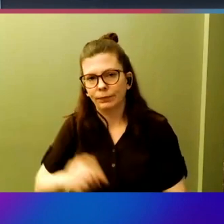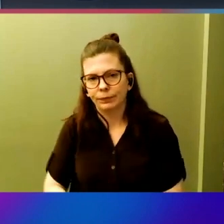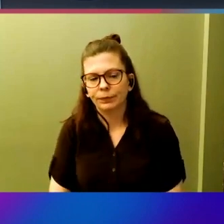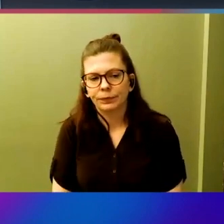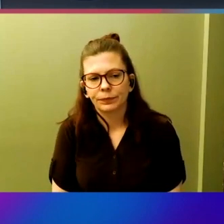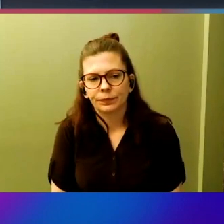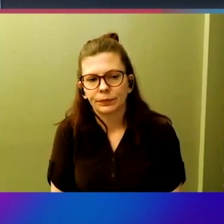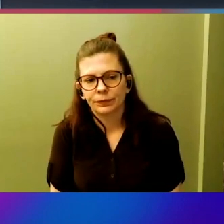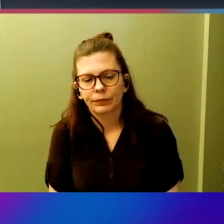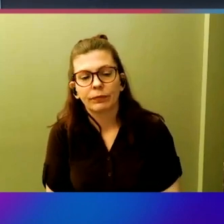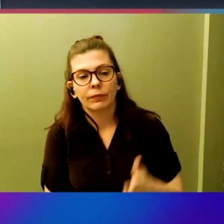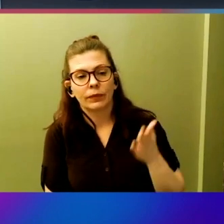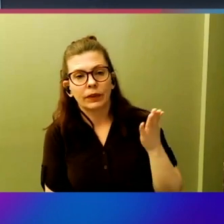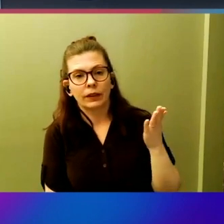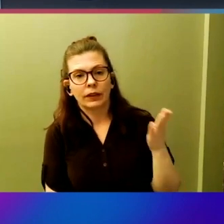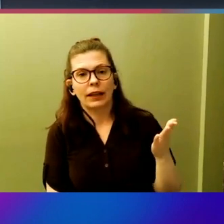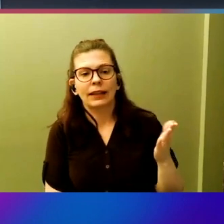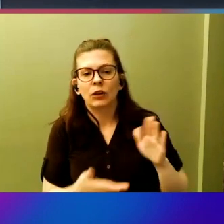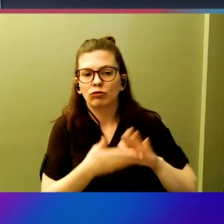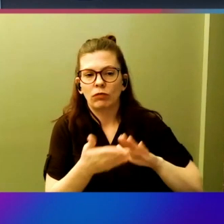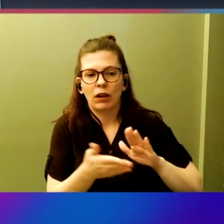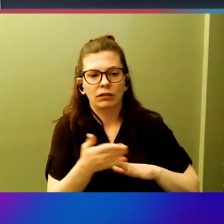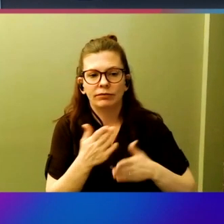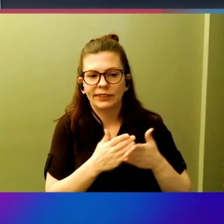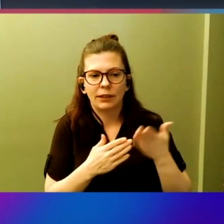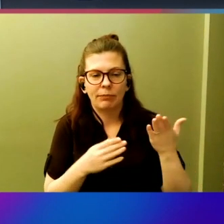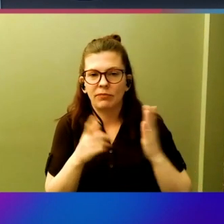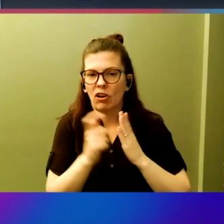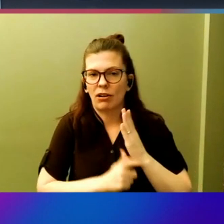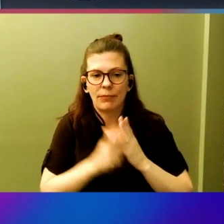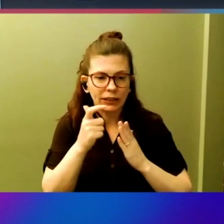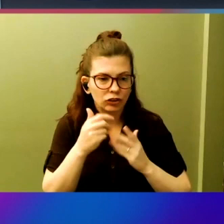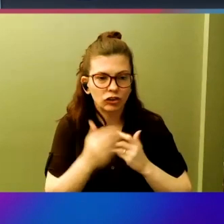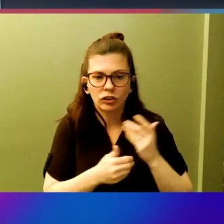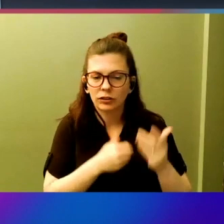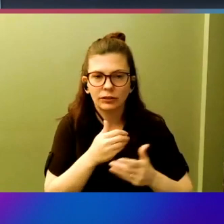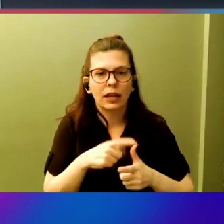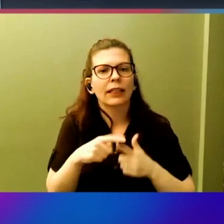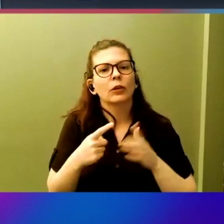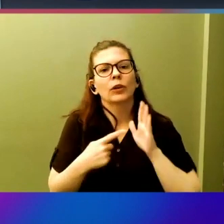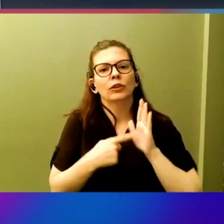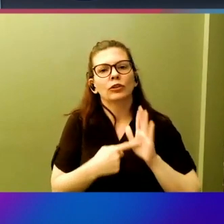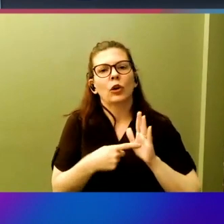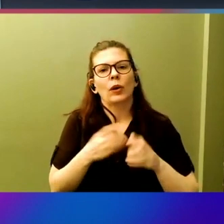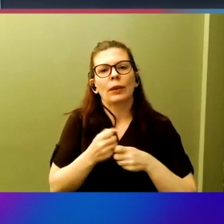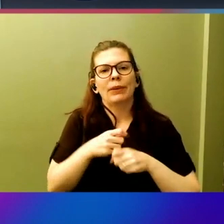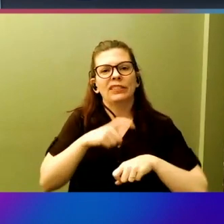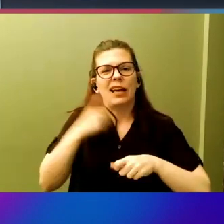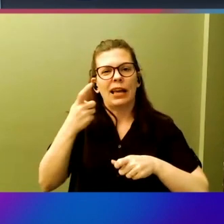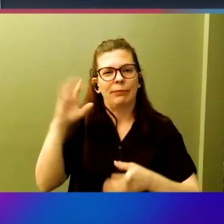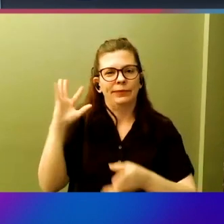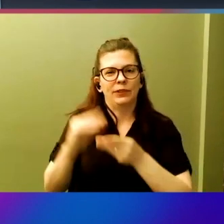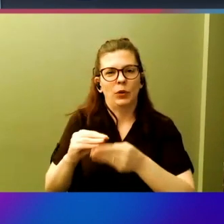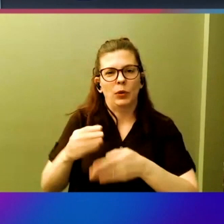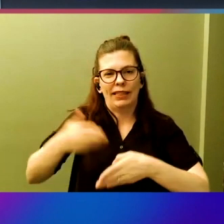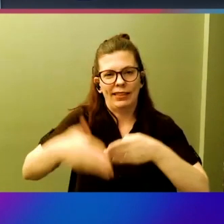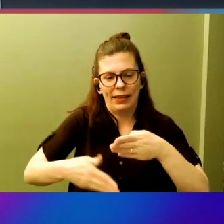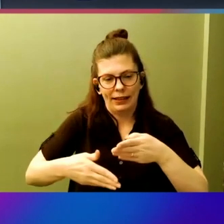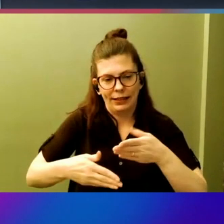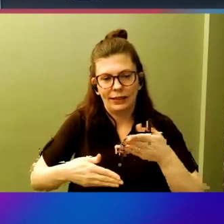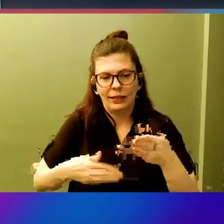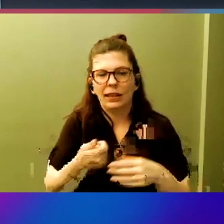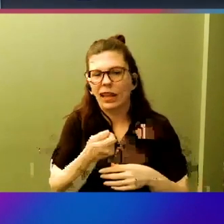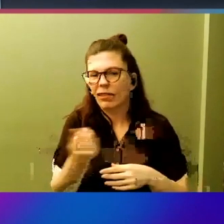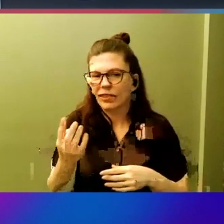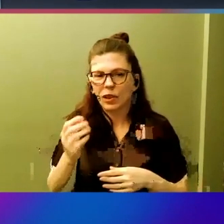So this is just going to run some automation to then go ahead and show us the build time at the end. And it'll take a few seconds, and